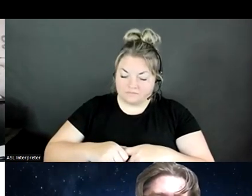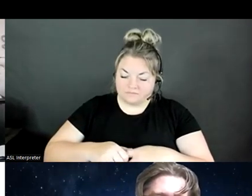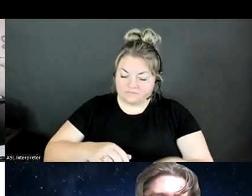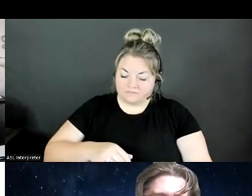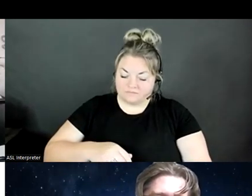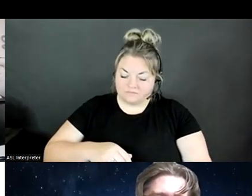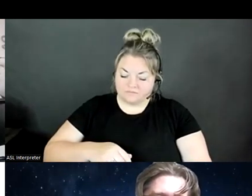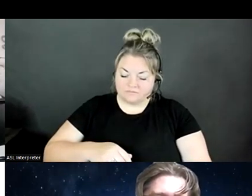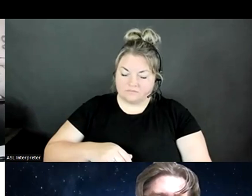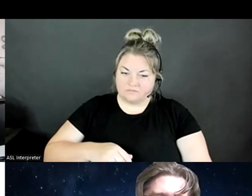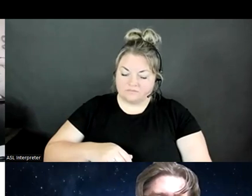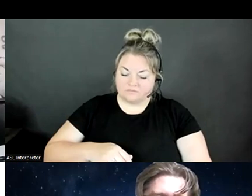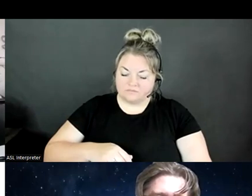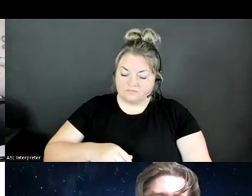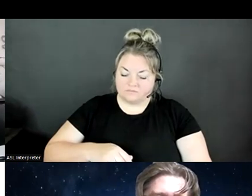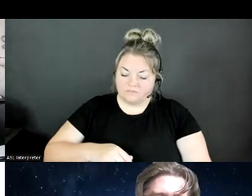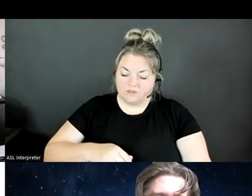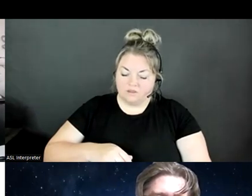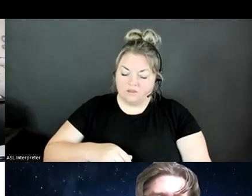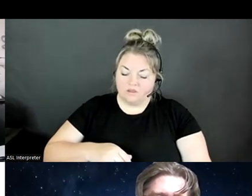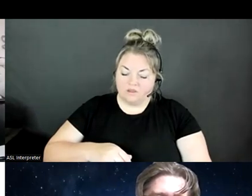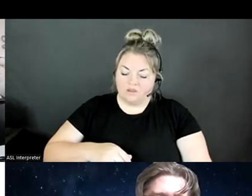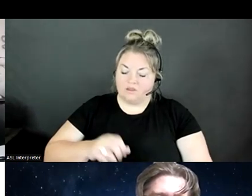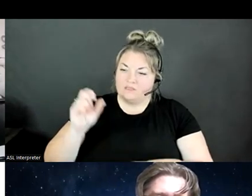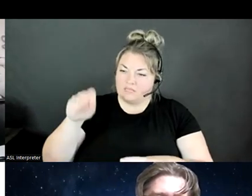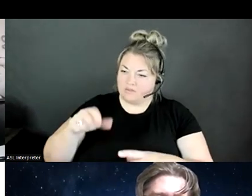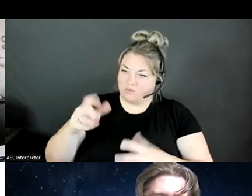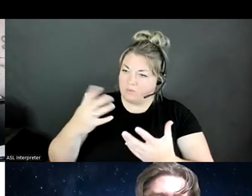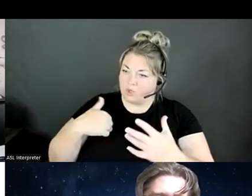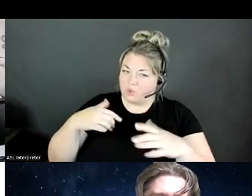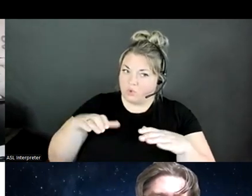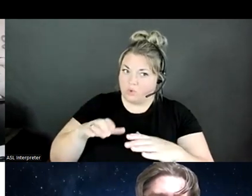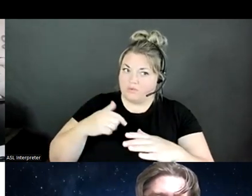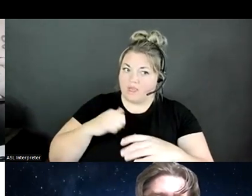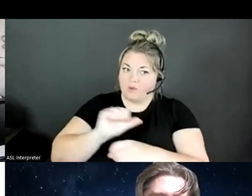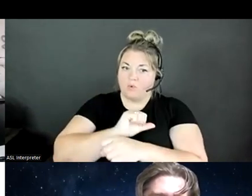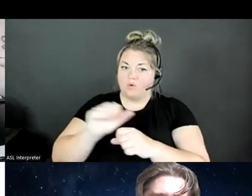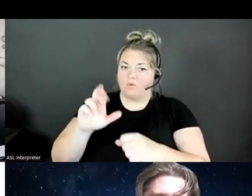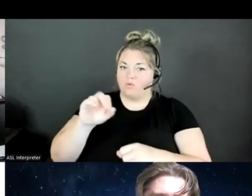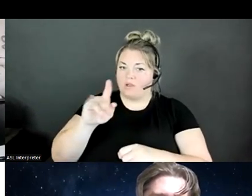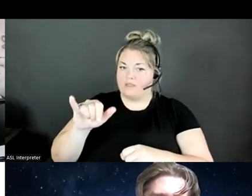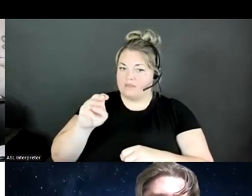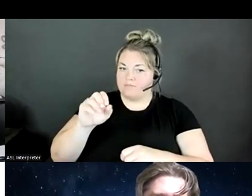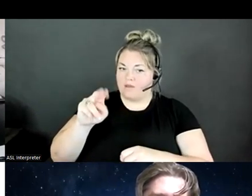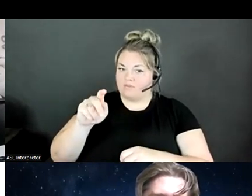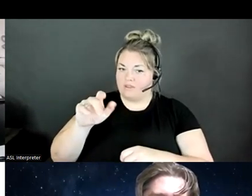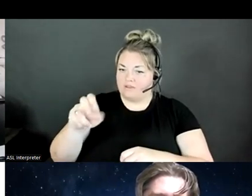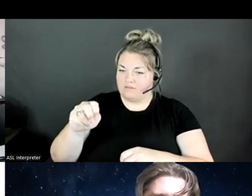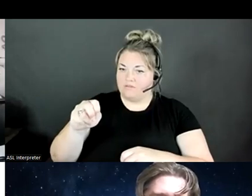Yes, I do. What I want to share, Michelle, is that I work for Rocky Mountain Crisis Partners on the Colorado support